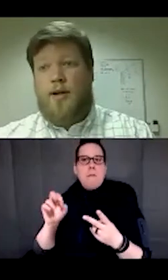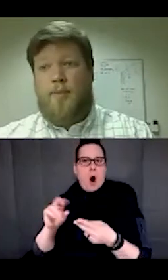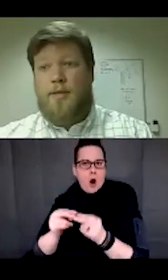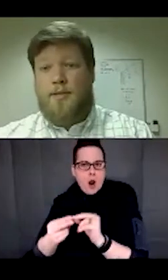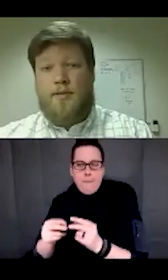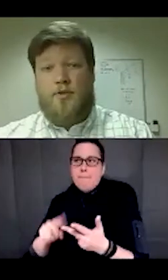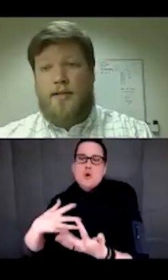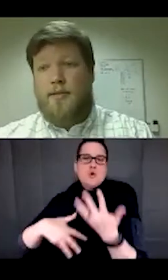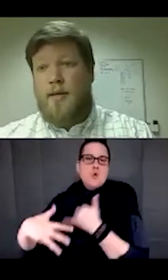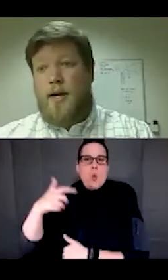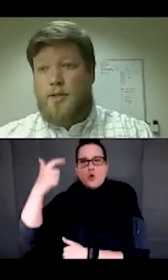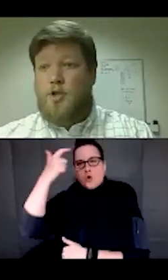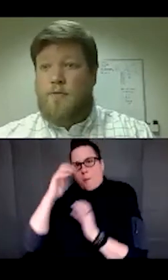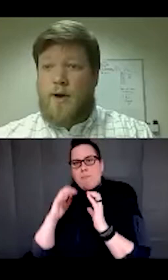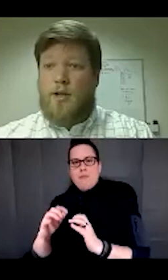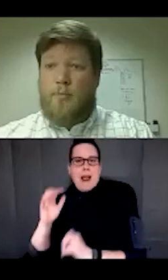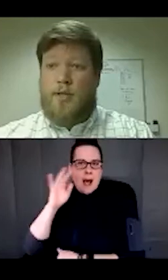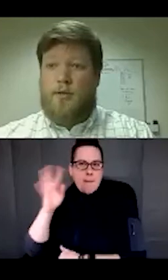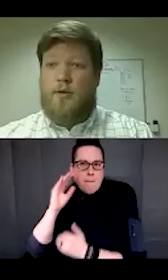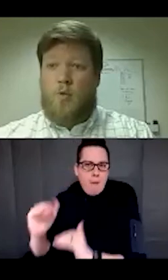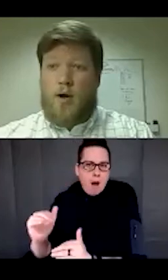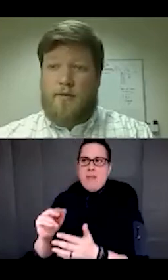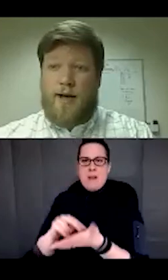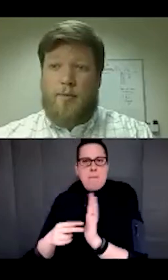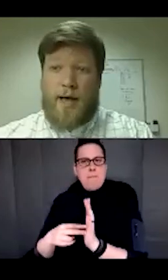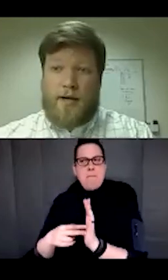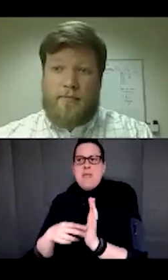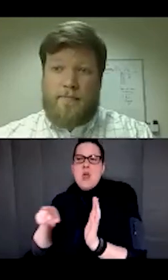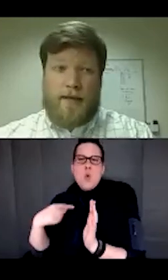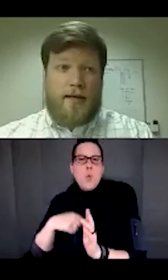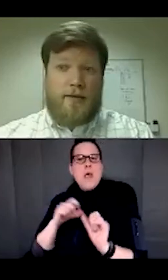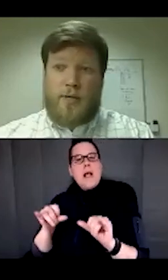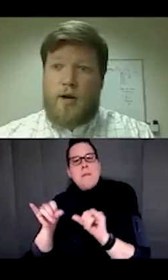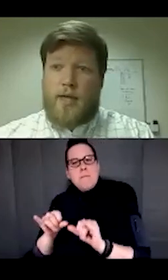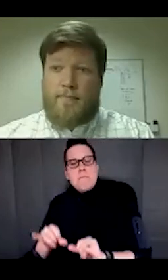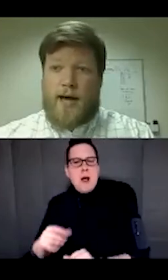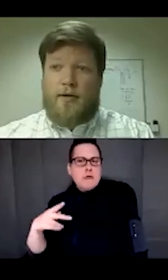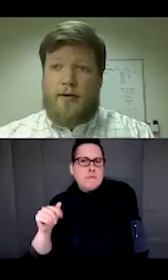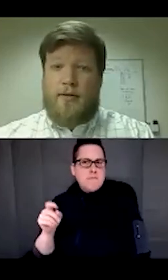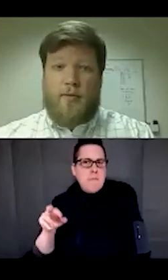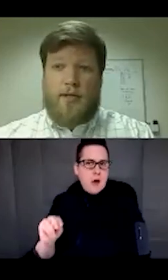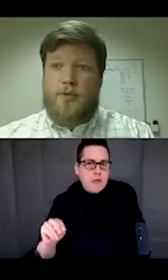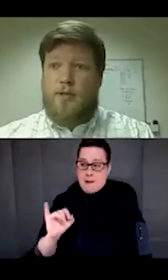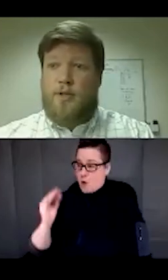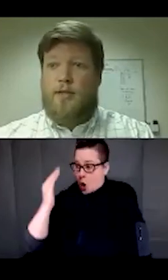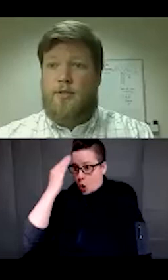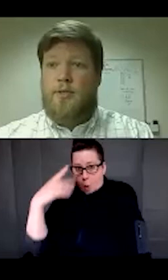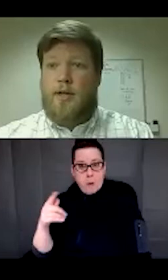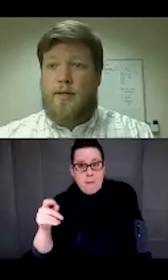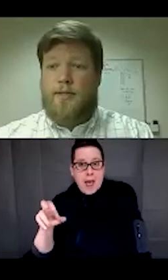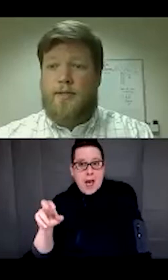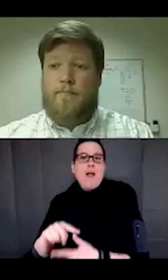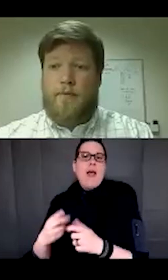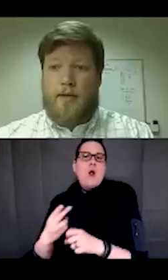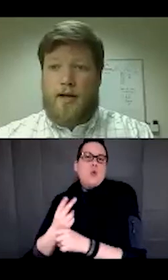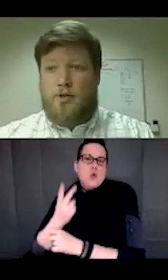brain hypothesis constraints, and so it should follow a particular quantifiable pattern. If we know that pattern, then we can use it to predict suicide